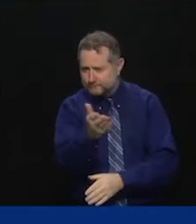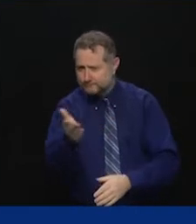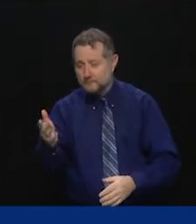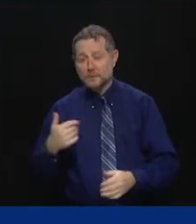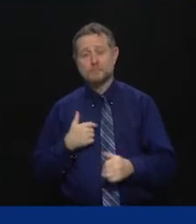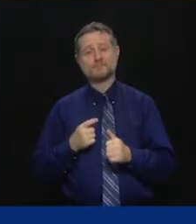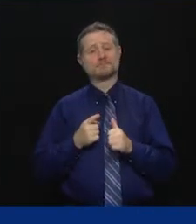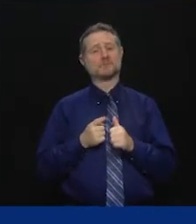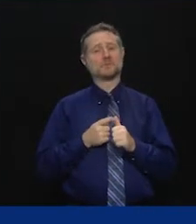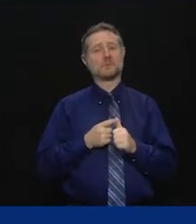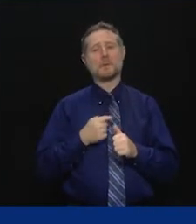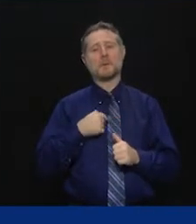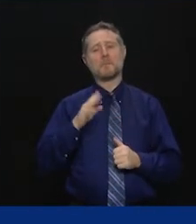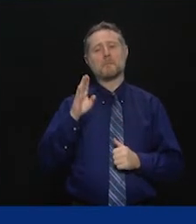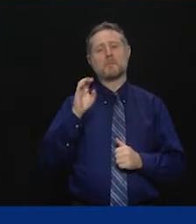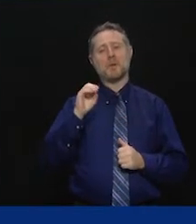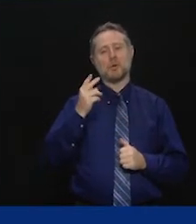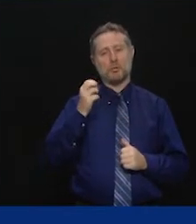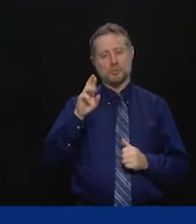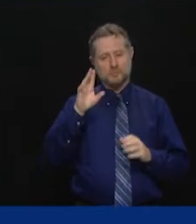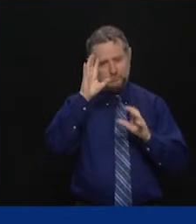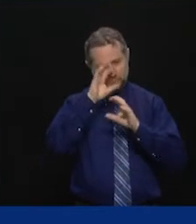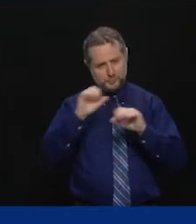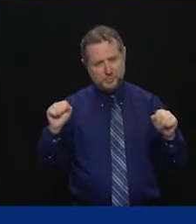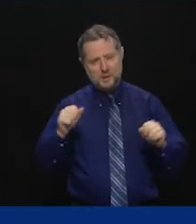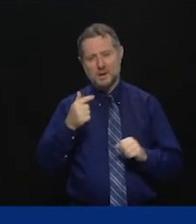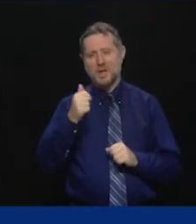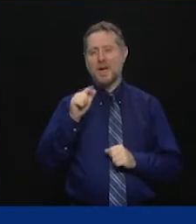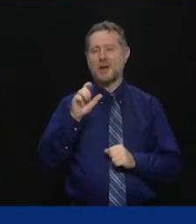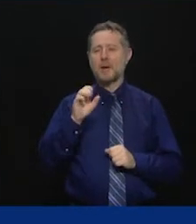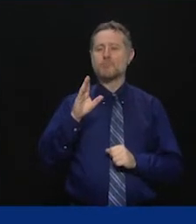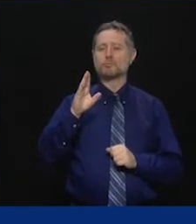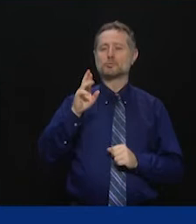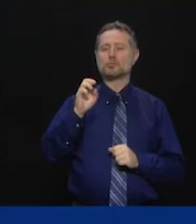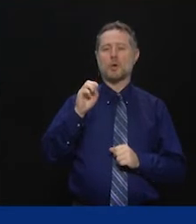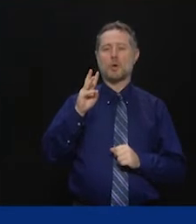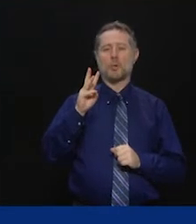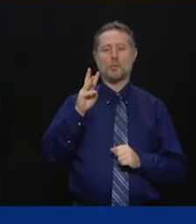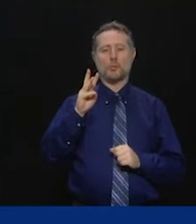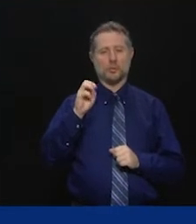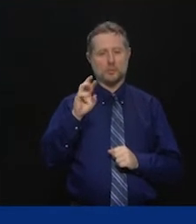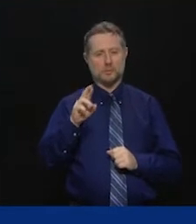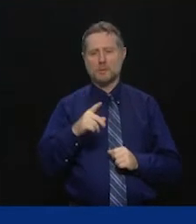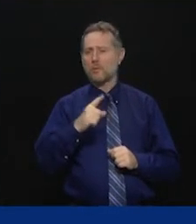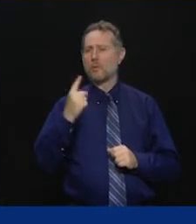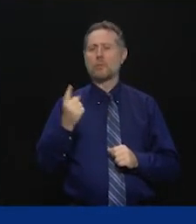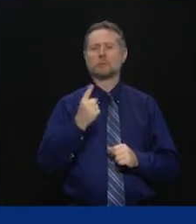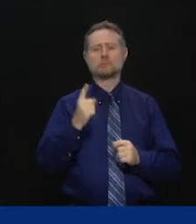to our borough president here, Gail Brewer, thank you. You've always been a tremendous friend and ally.